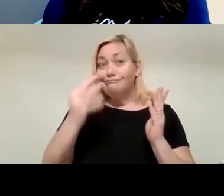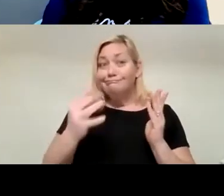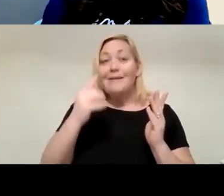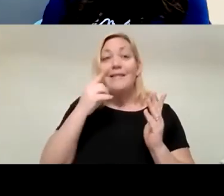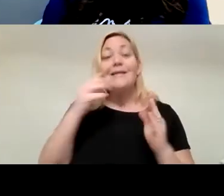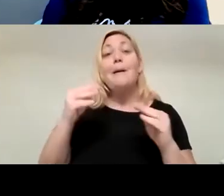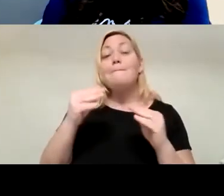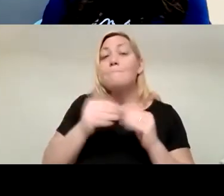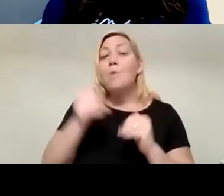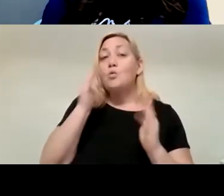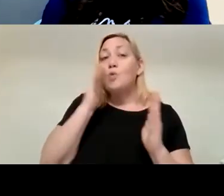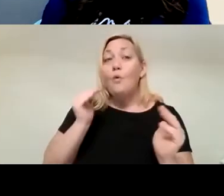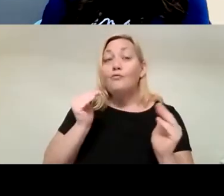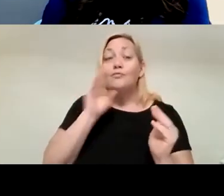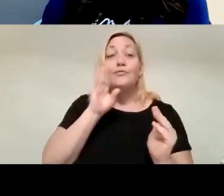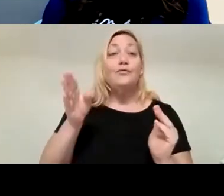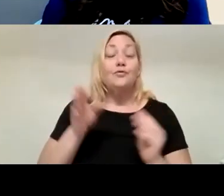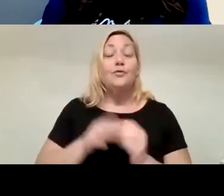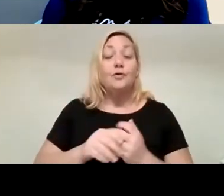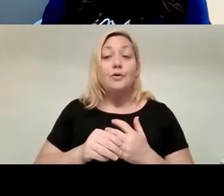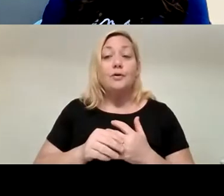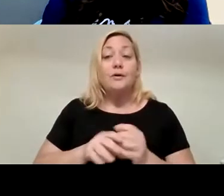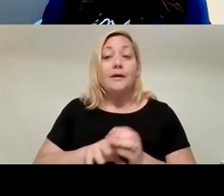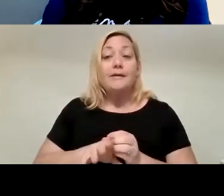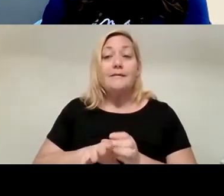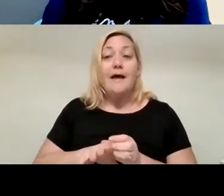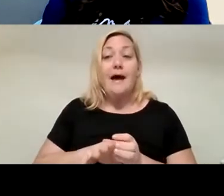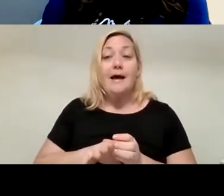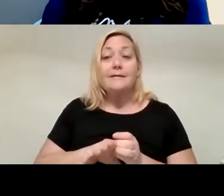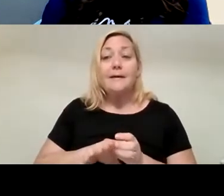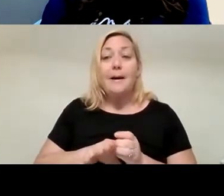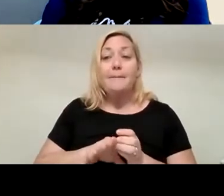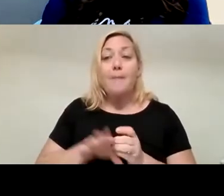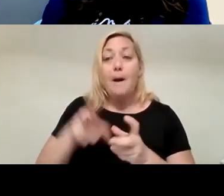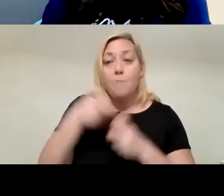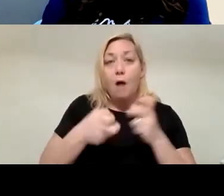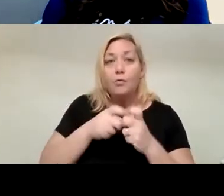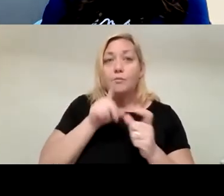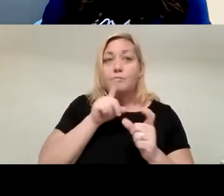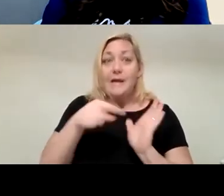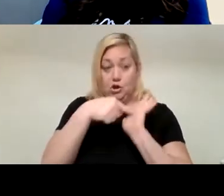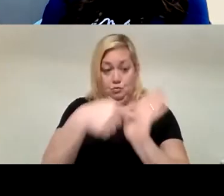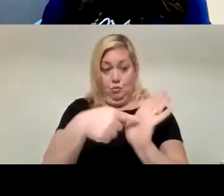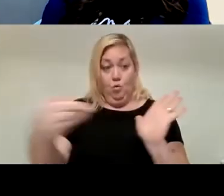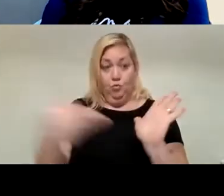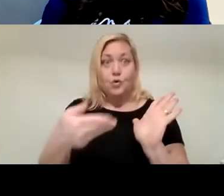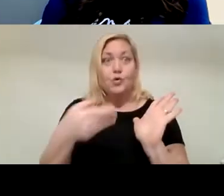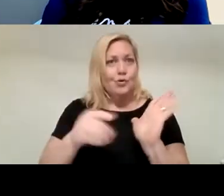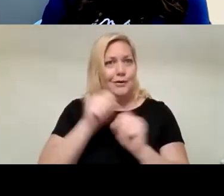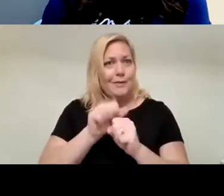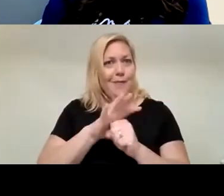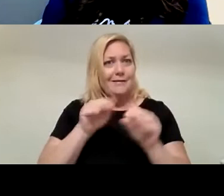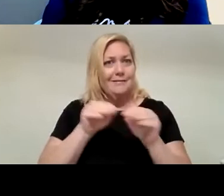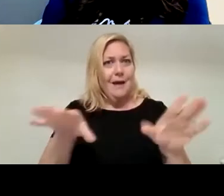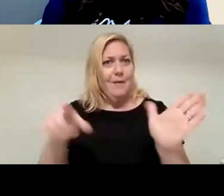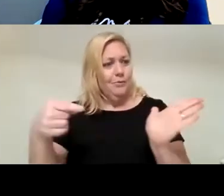hopeful for is that problems that are being exposed during the pandemic,